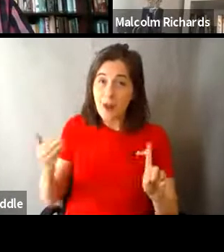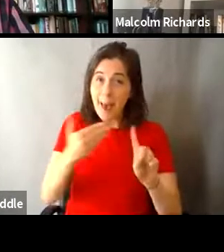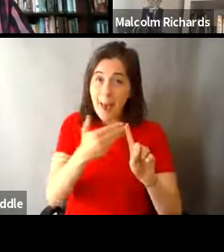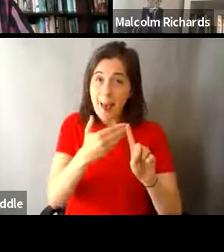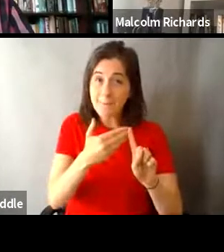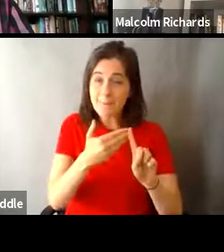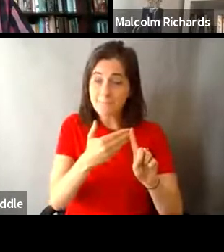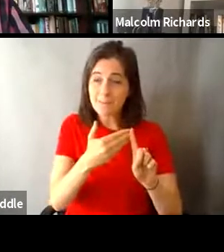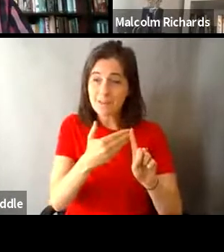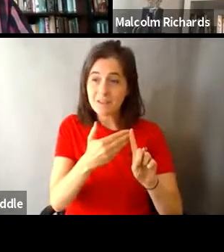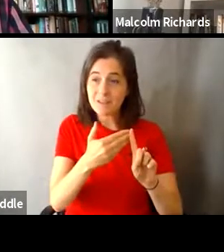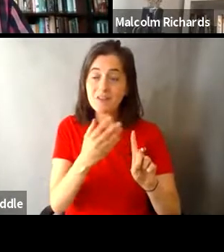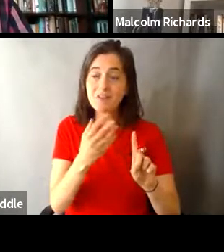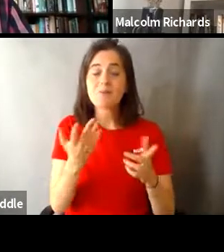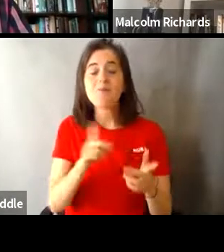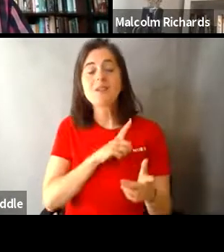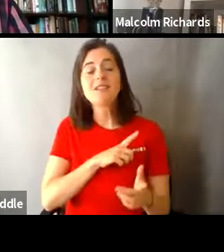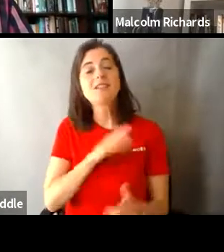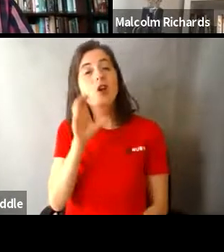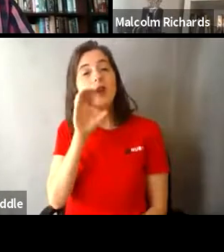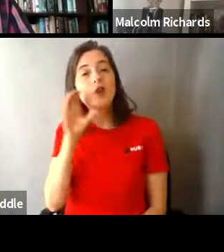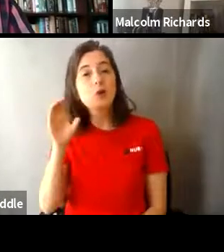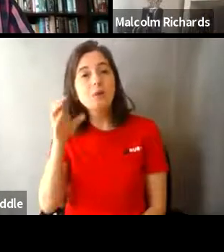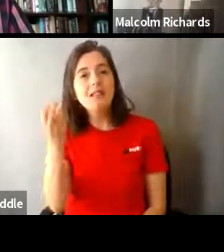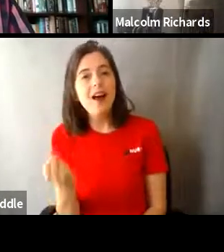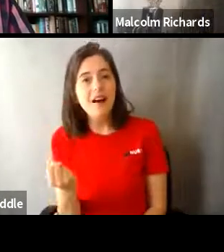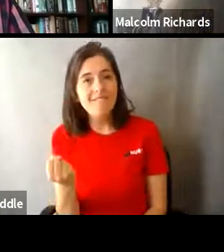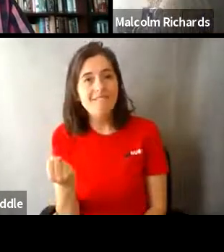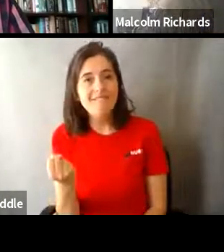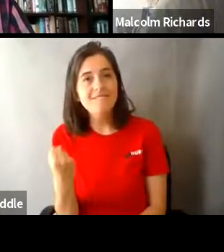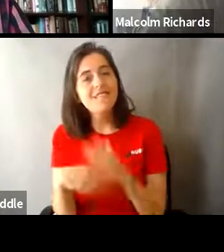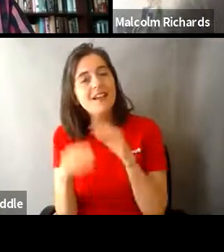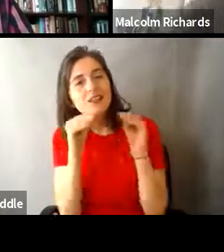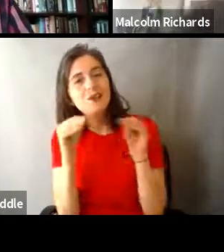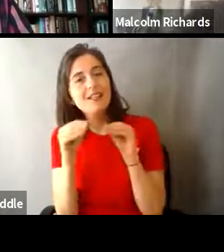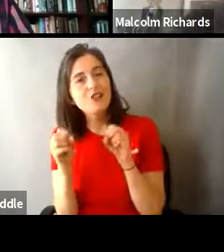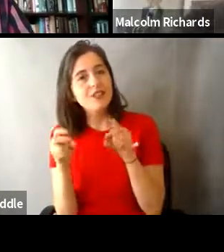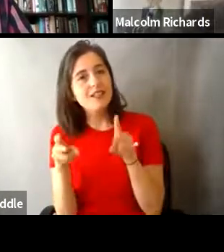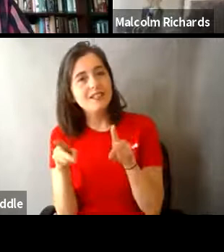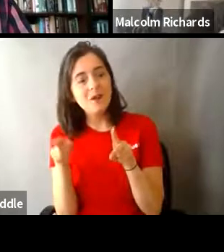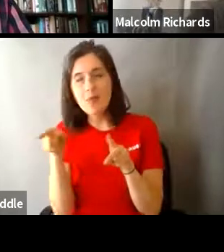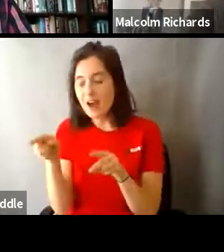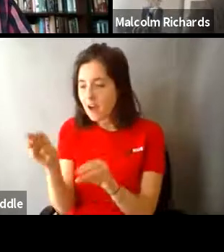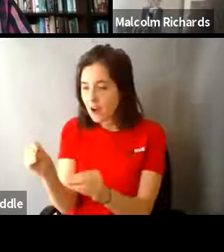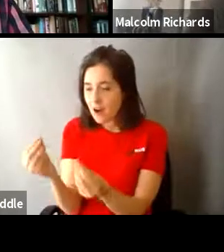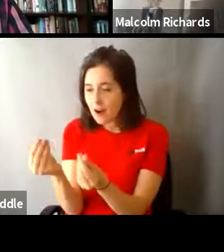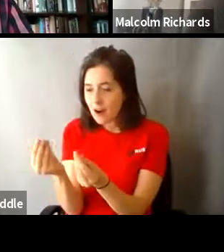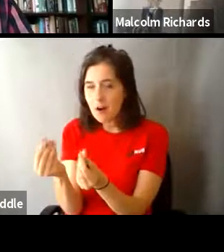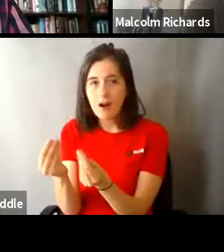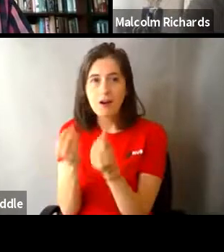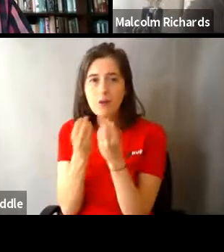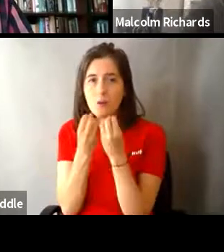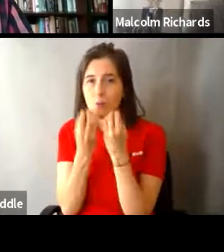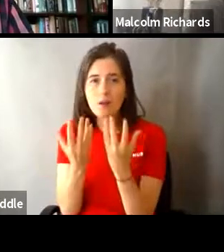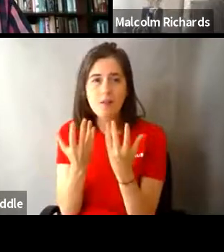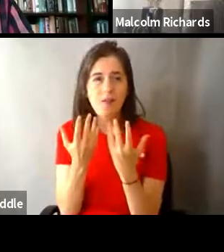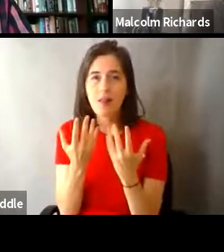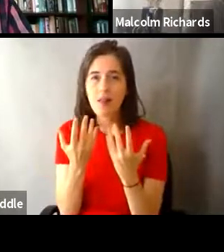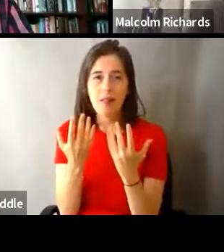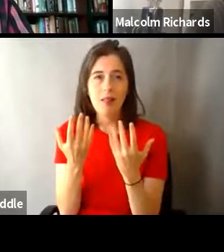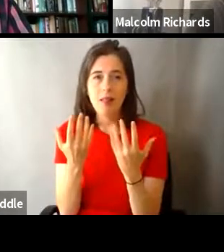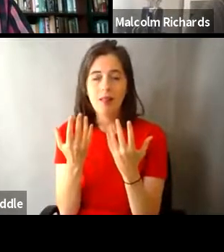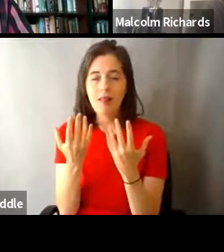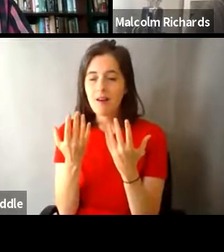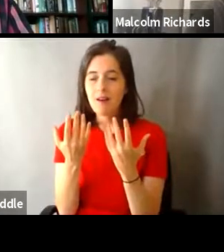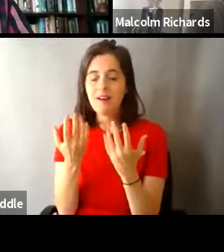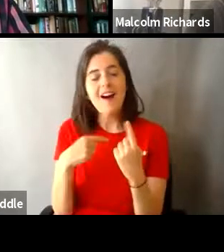what the Cubans have got in their education system is really quite wonderful and unique. And I think that